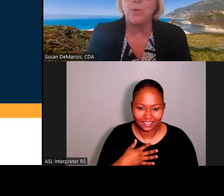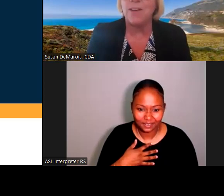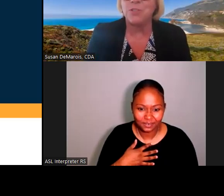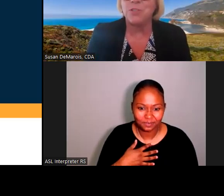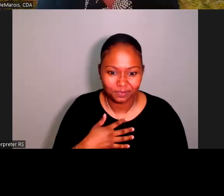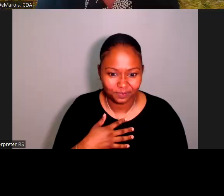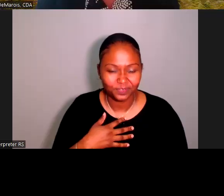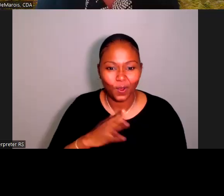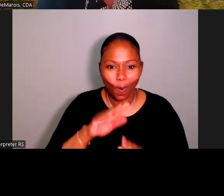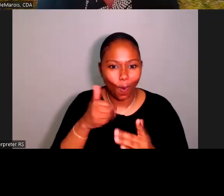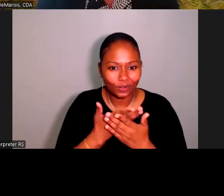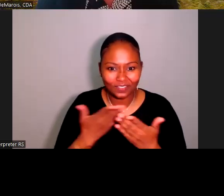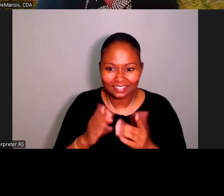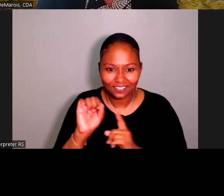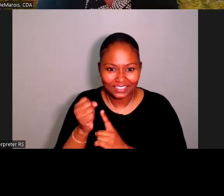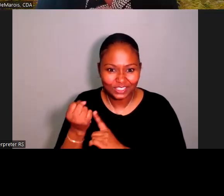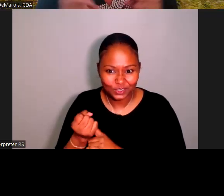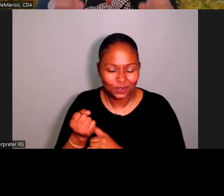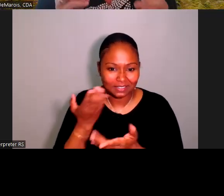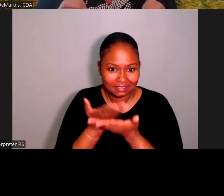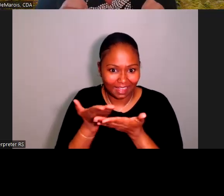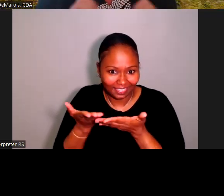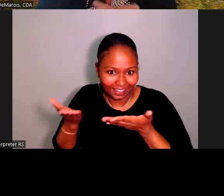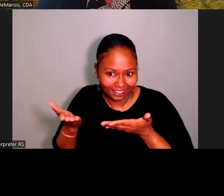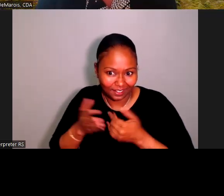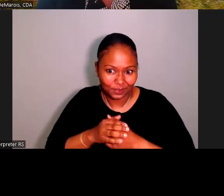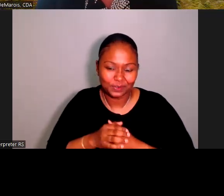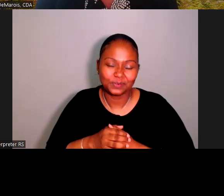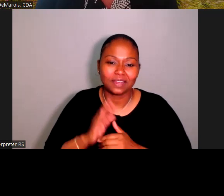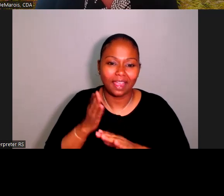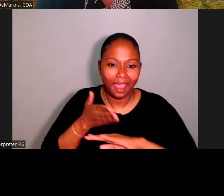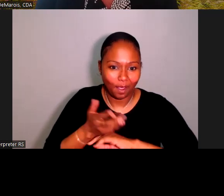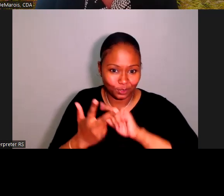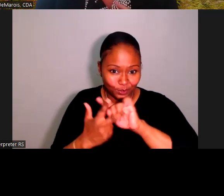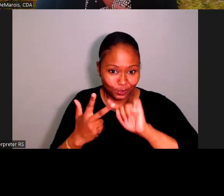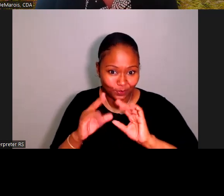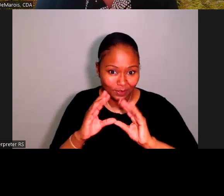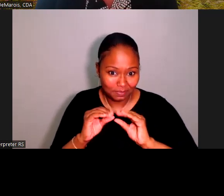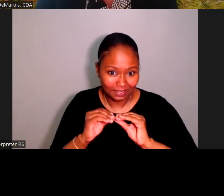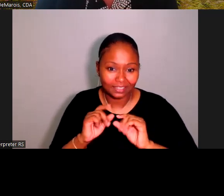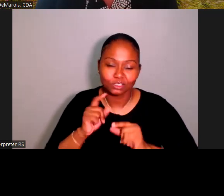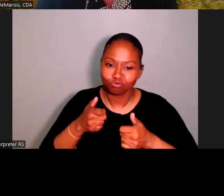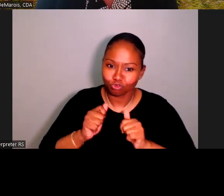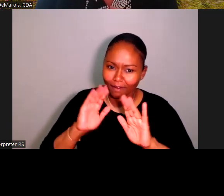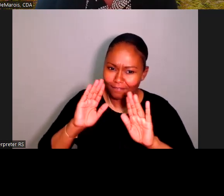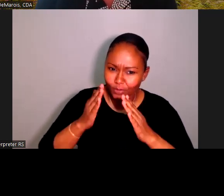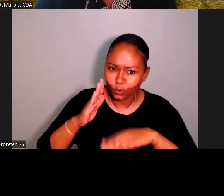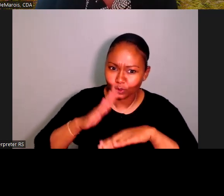scenarios laid out after just 3 meetings to really be focused on some really